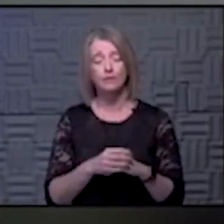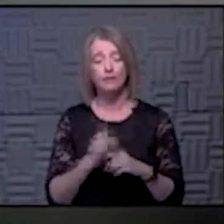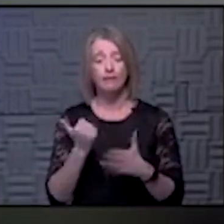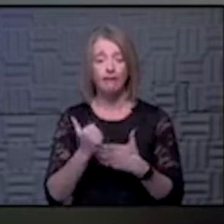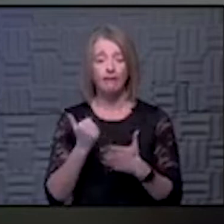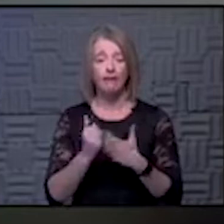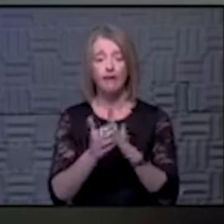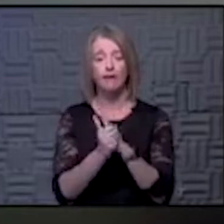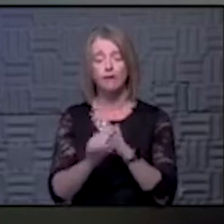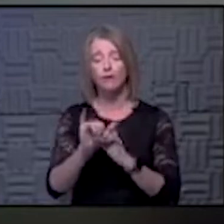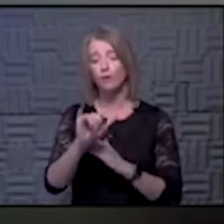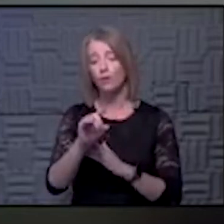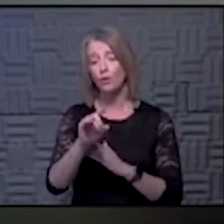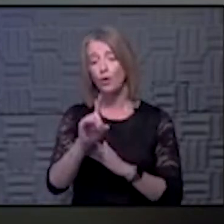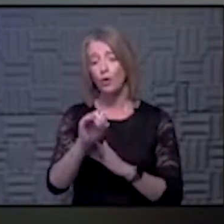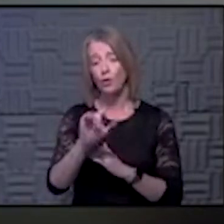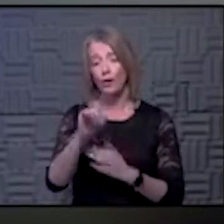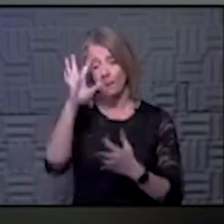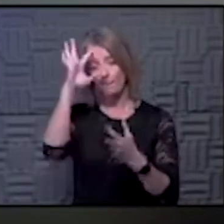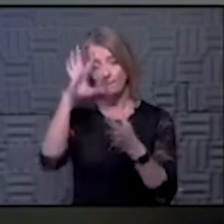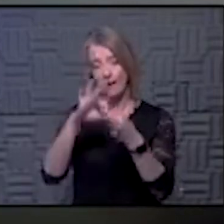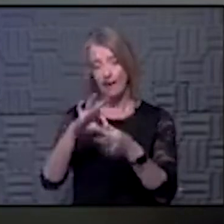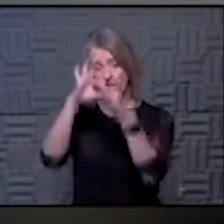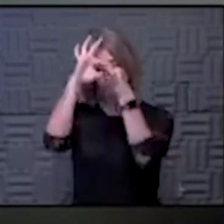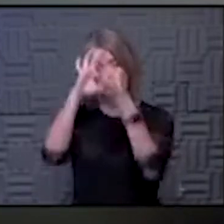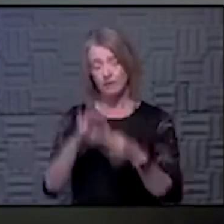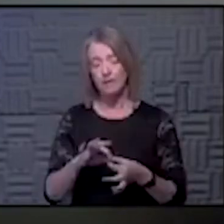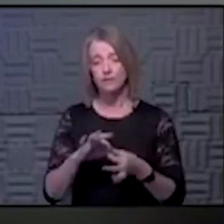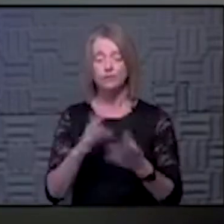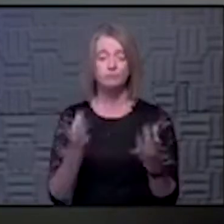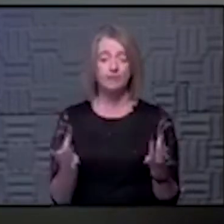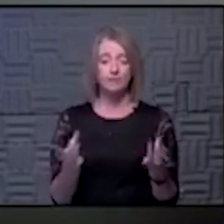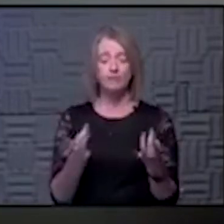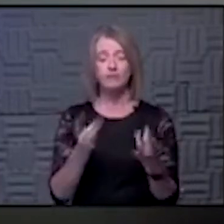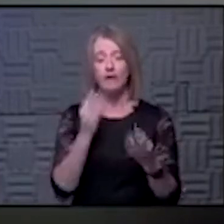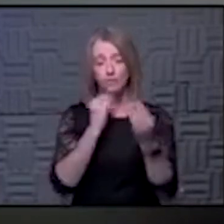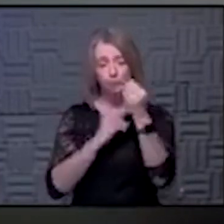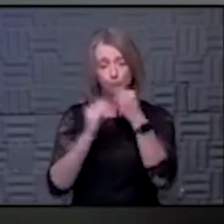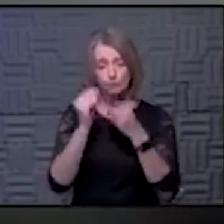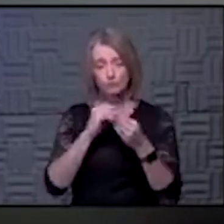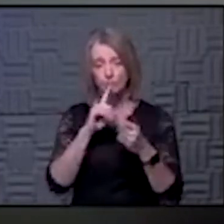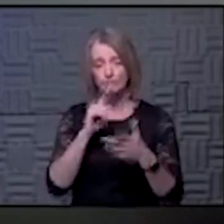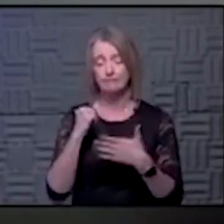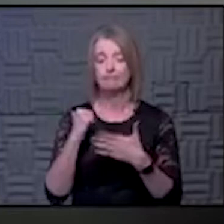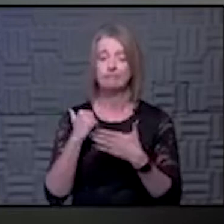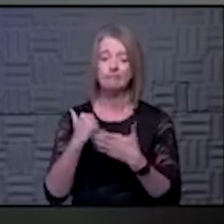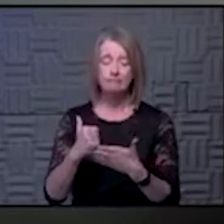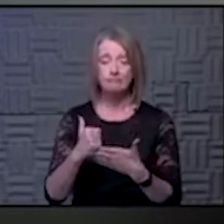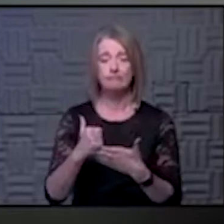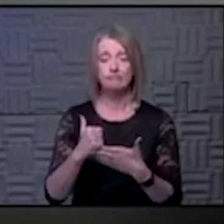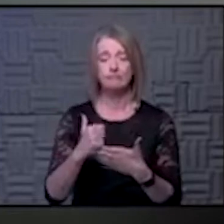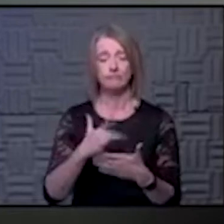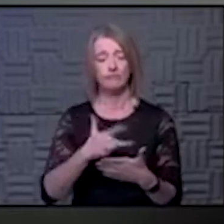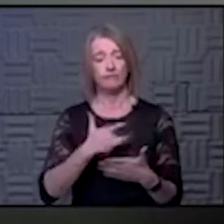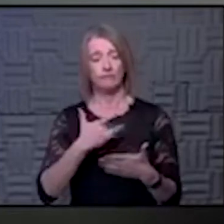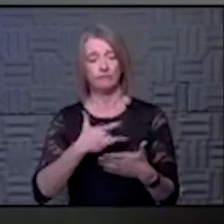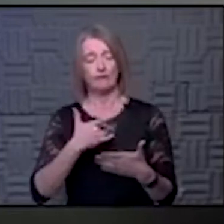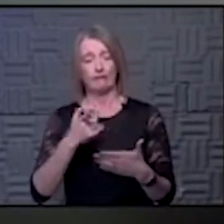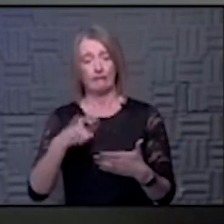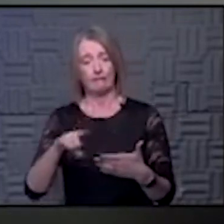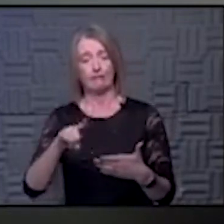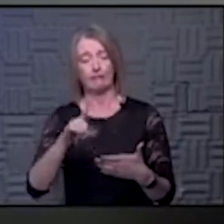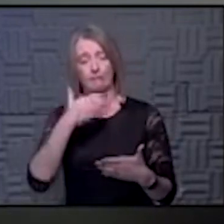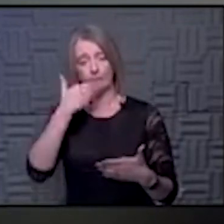such as yoga, mindfulness, meditation, nutrition, and many others that really set the stage for healing and allow them